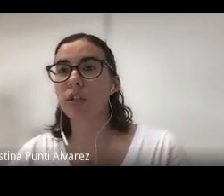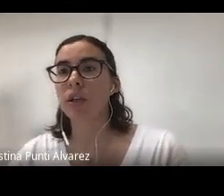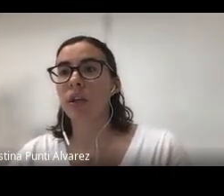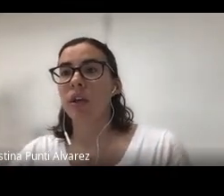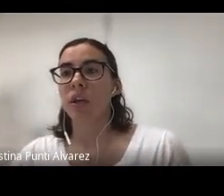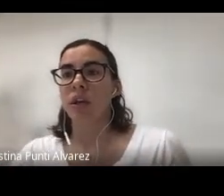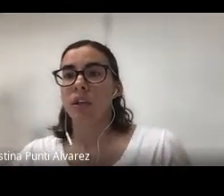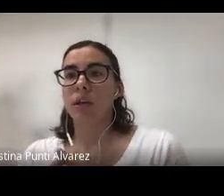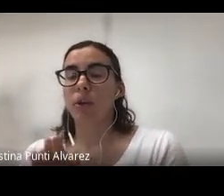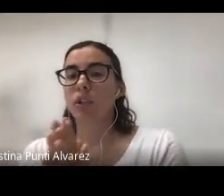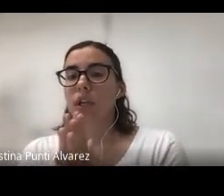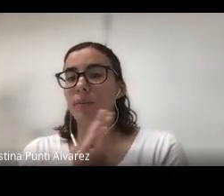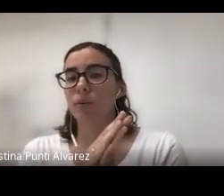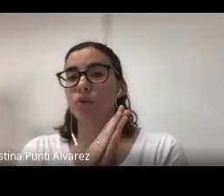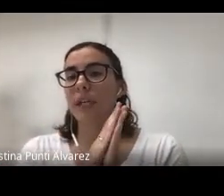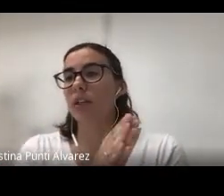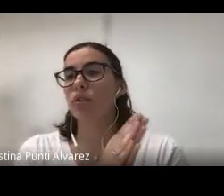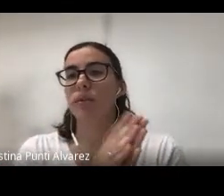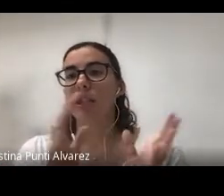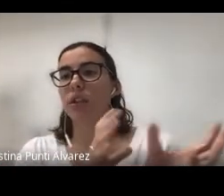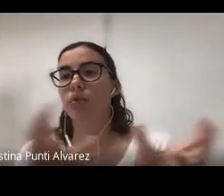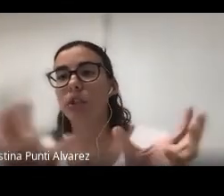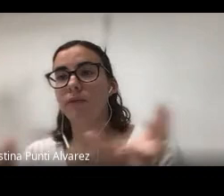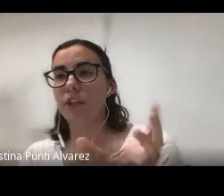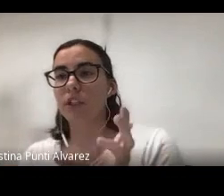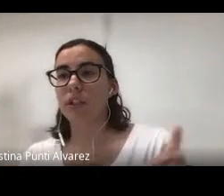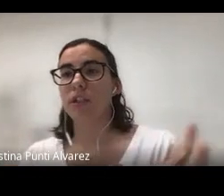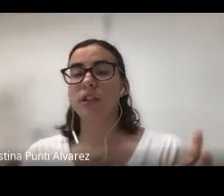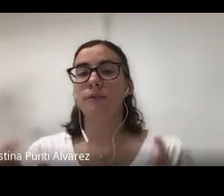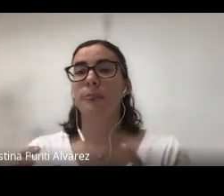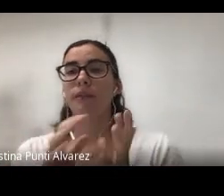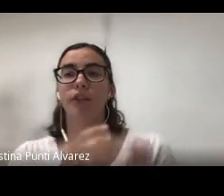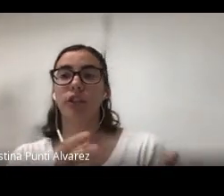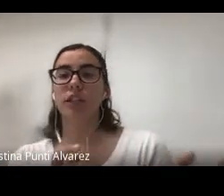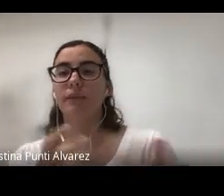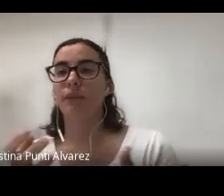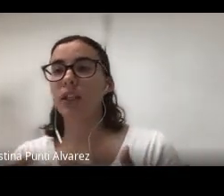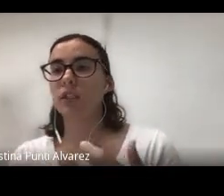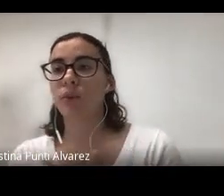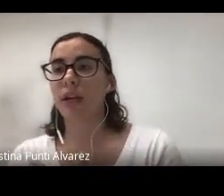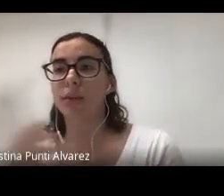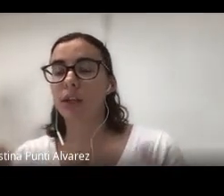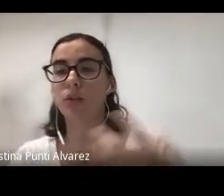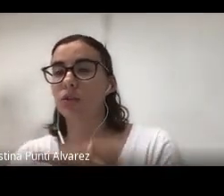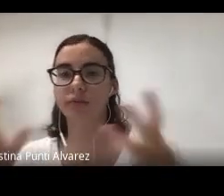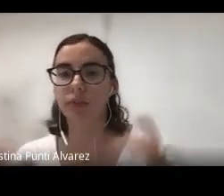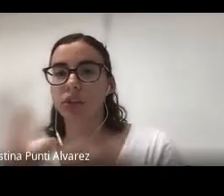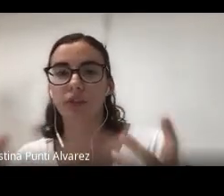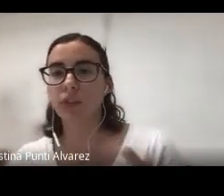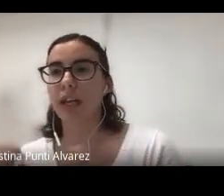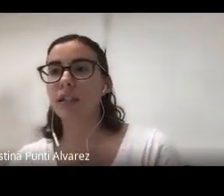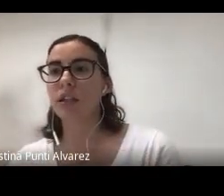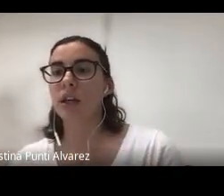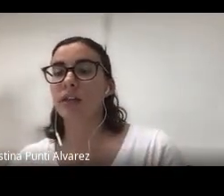project. The project could be actually divided in 3 different stages. First, the setup phase, where everything was